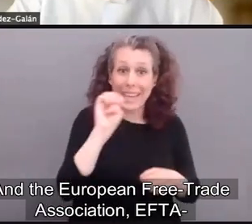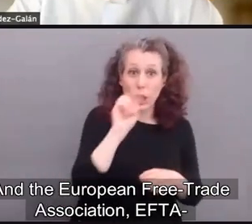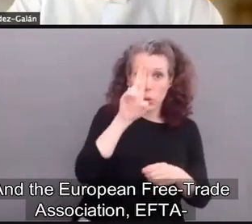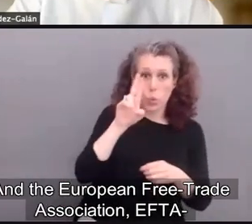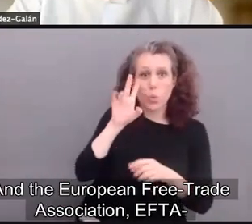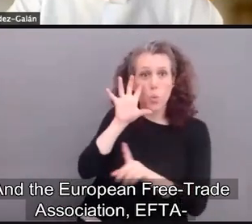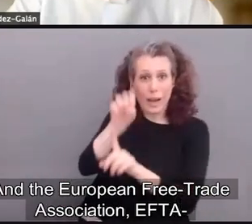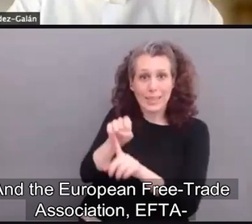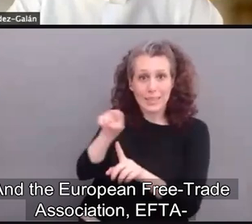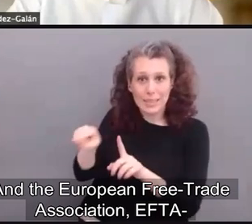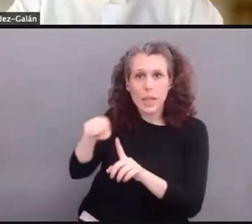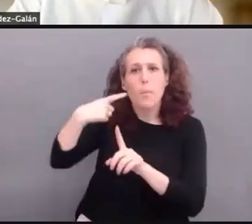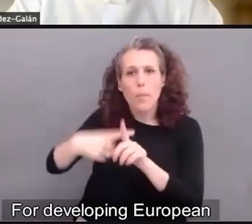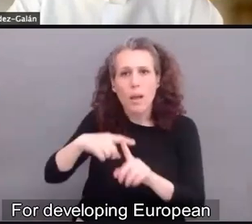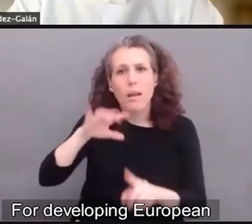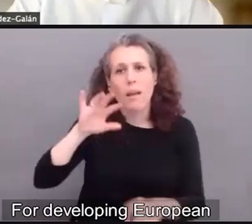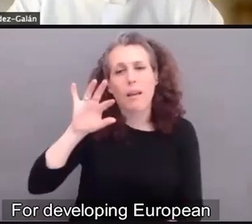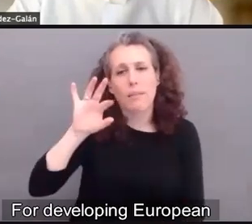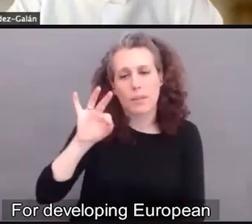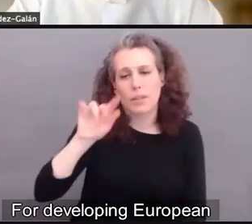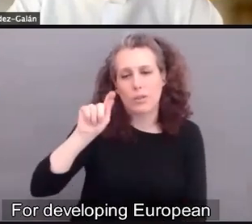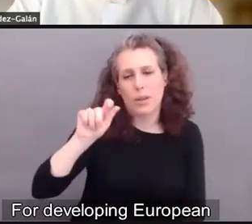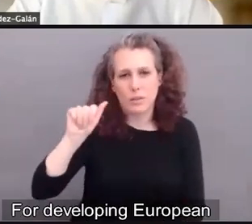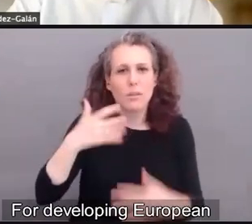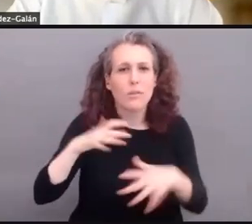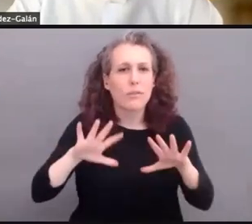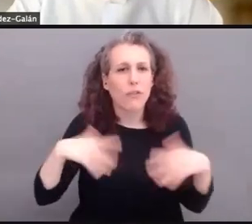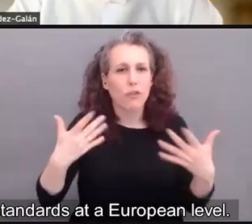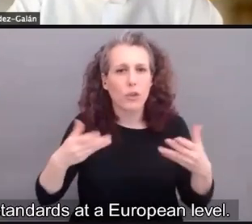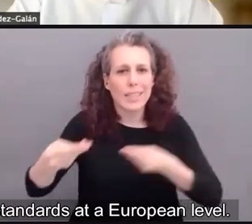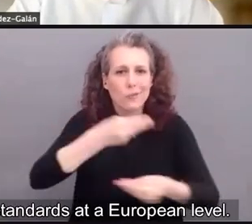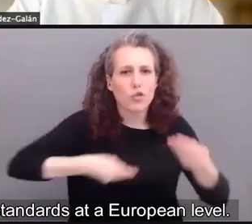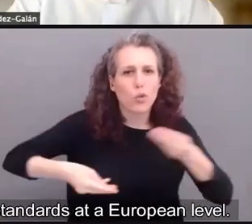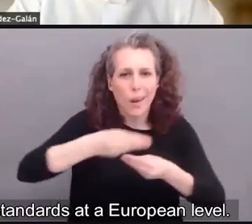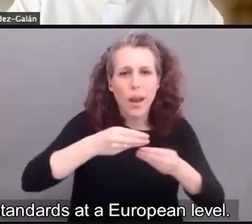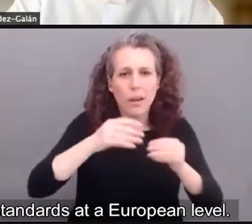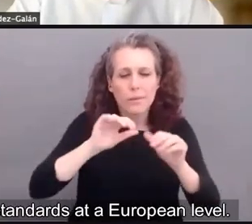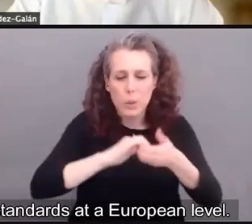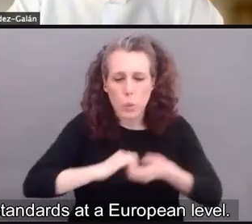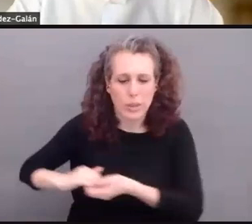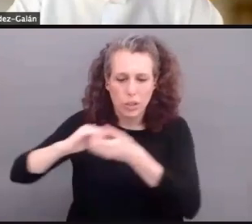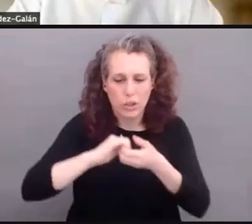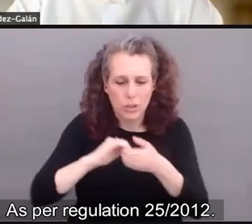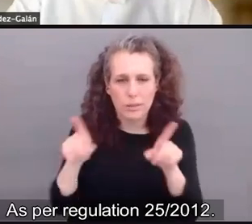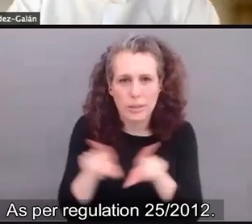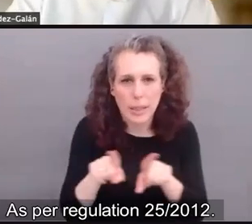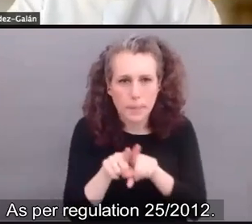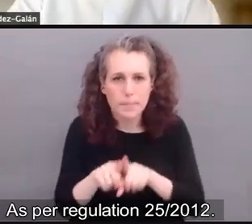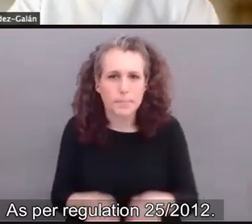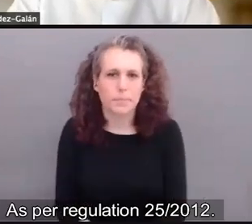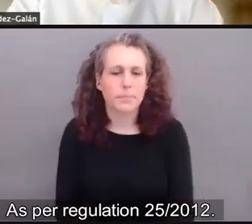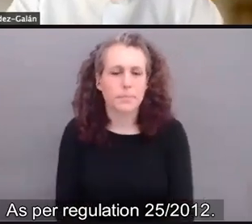Trade Association, EFTA, for developing European standards at European level,